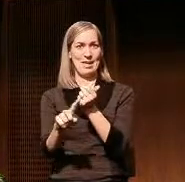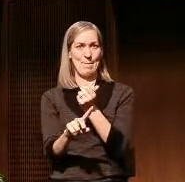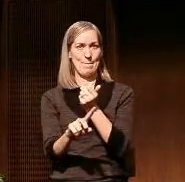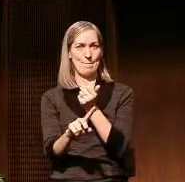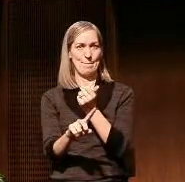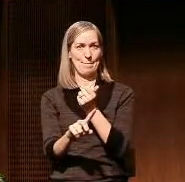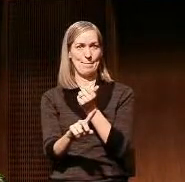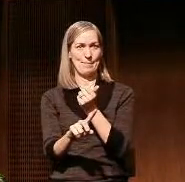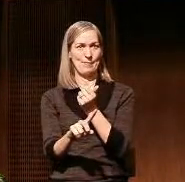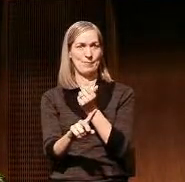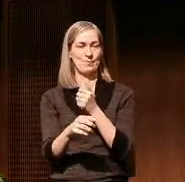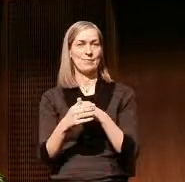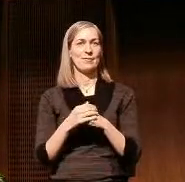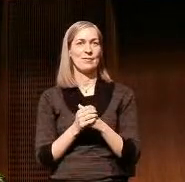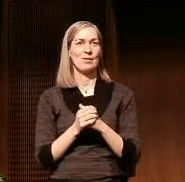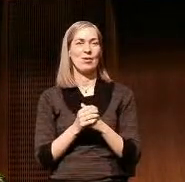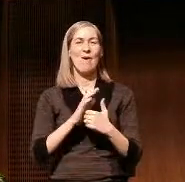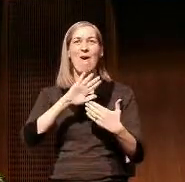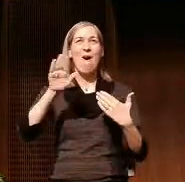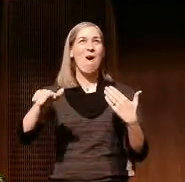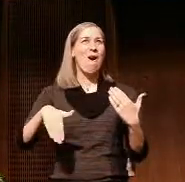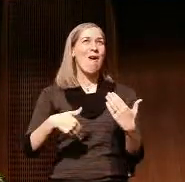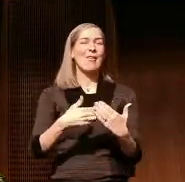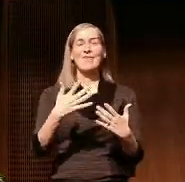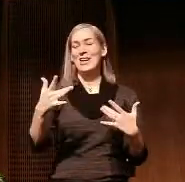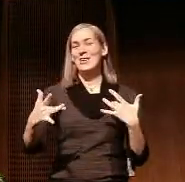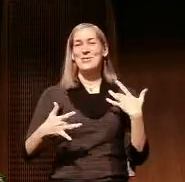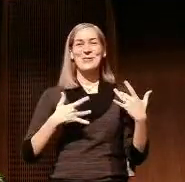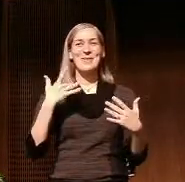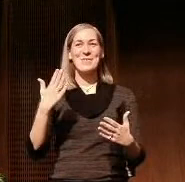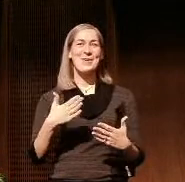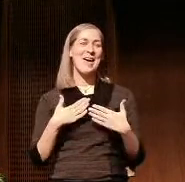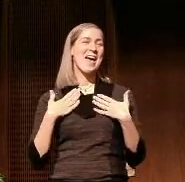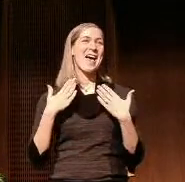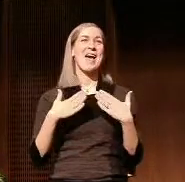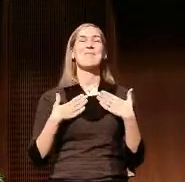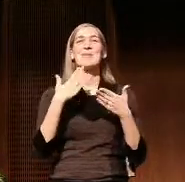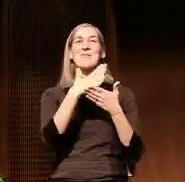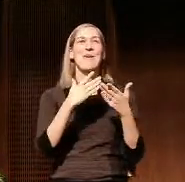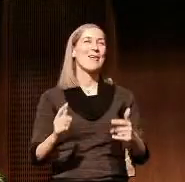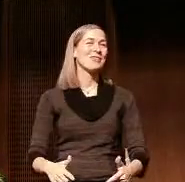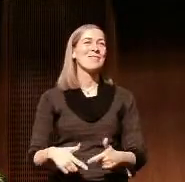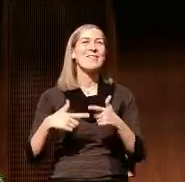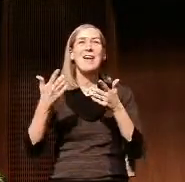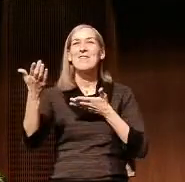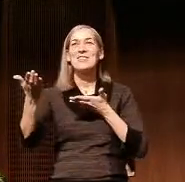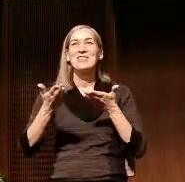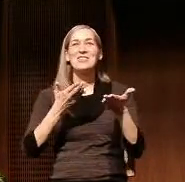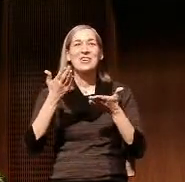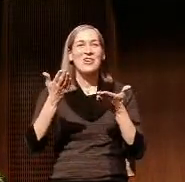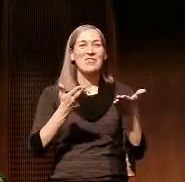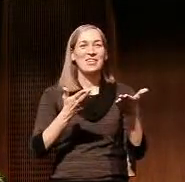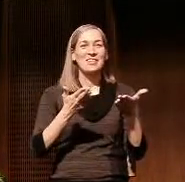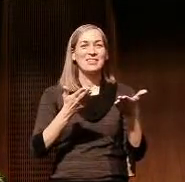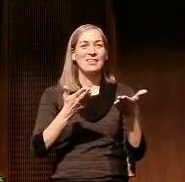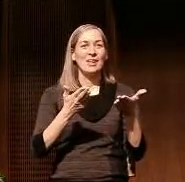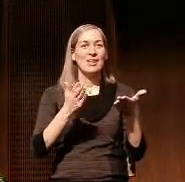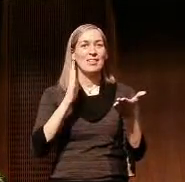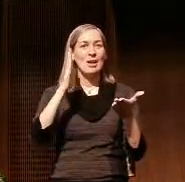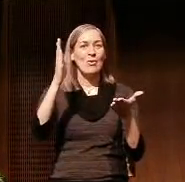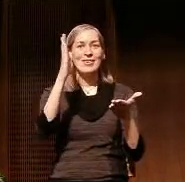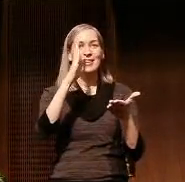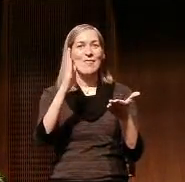Those great, happy, joyful parts of life and service will never be